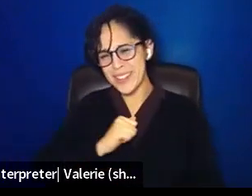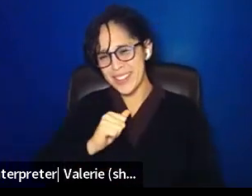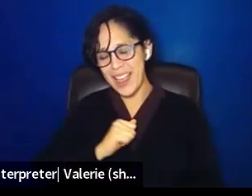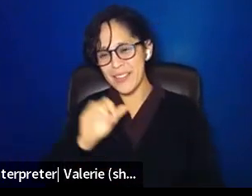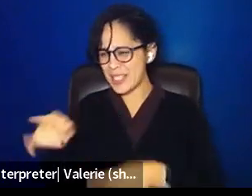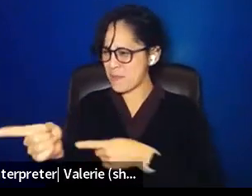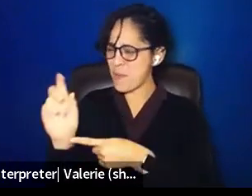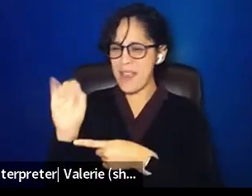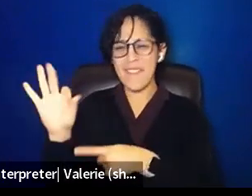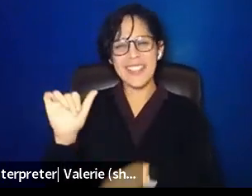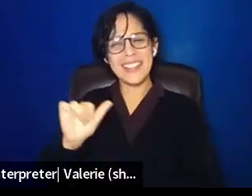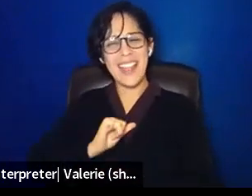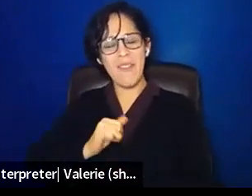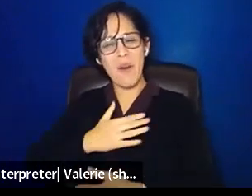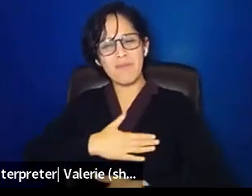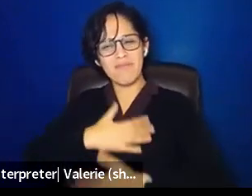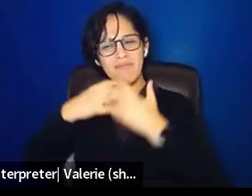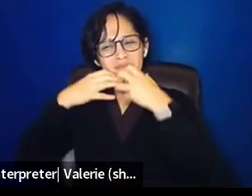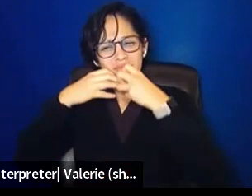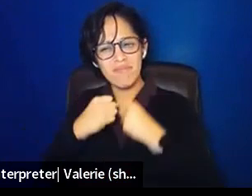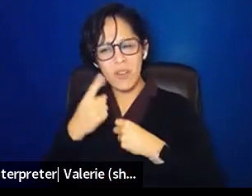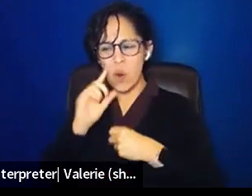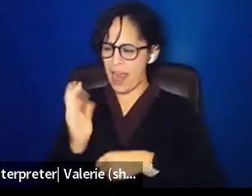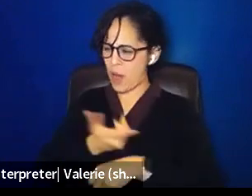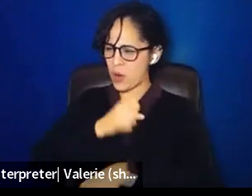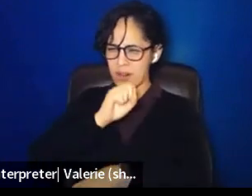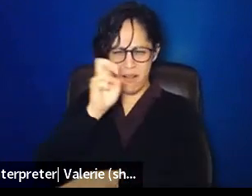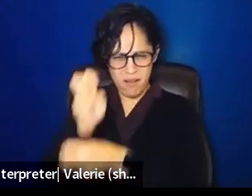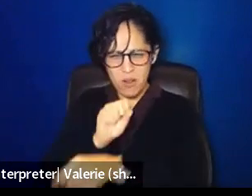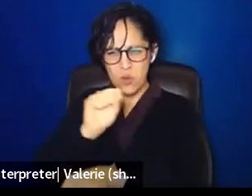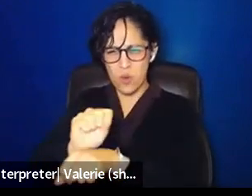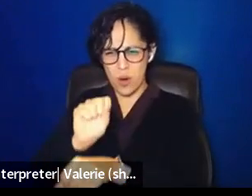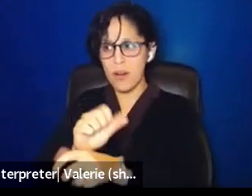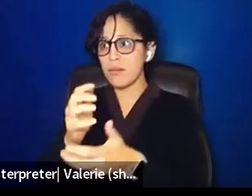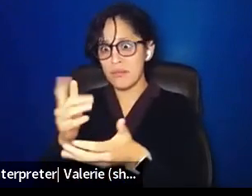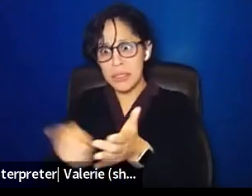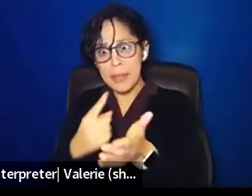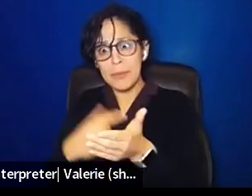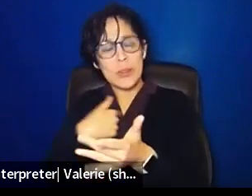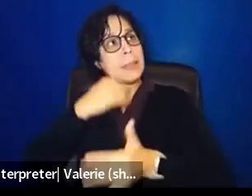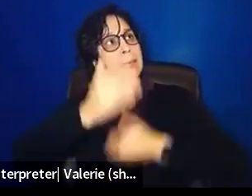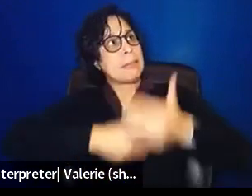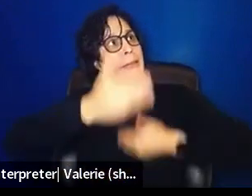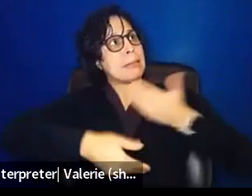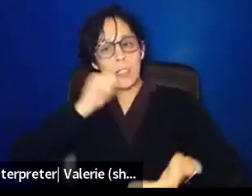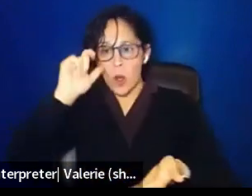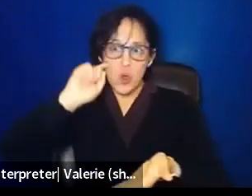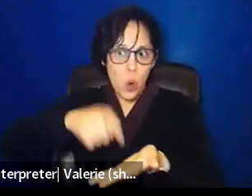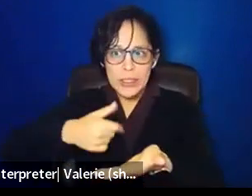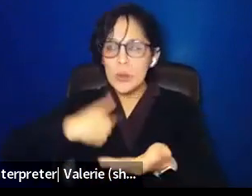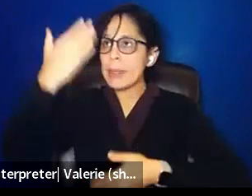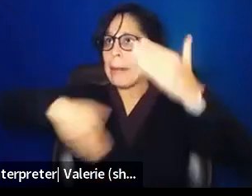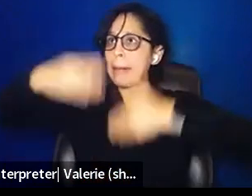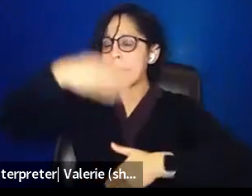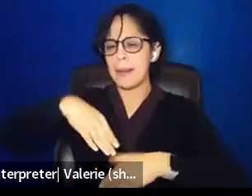like self-appreciation for the hard work that we do, that a lot of it does go unnoticed, because I don't think a lot of people are looking to